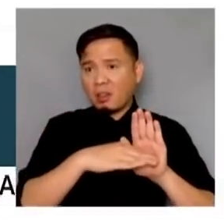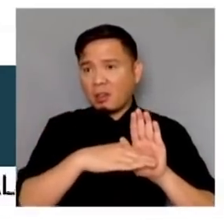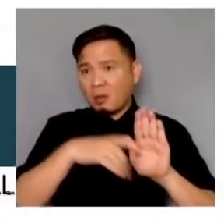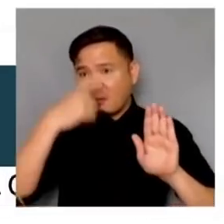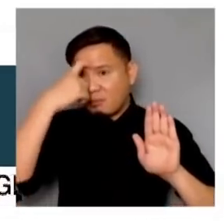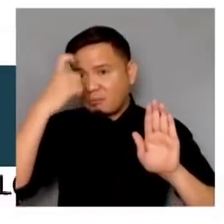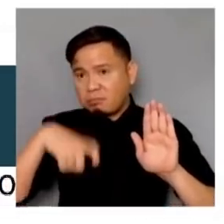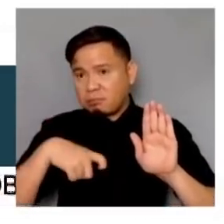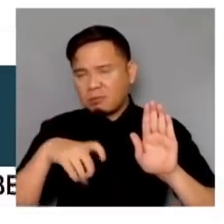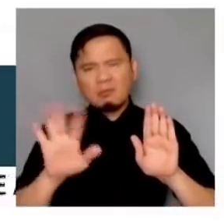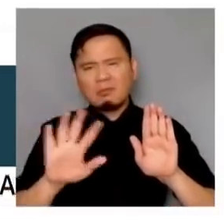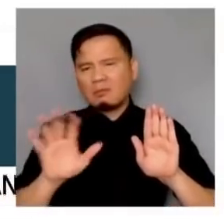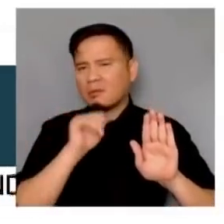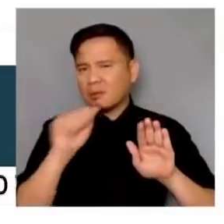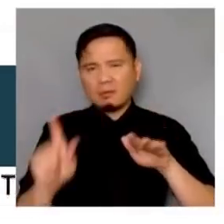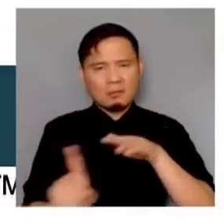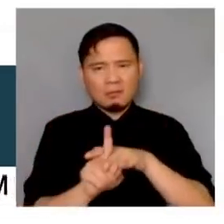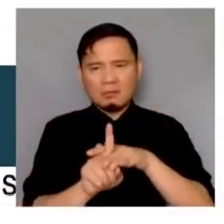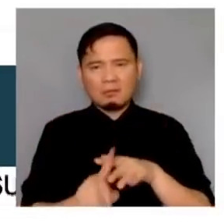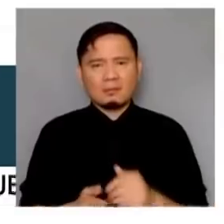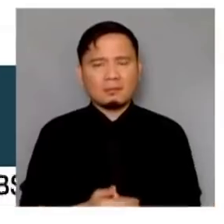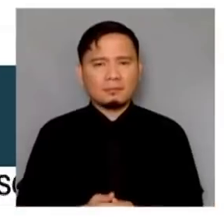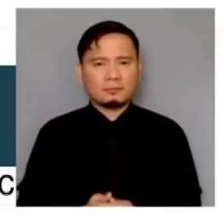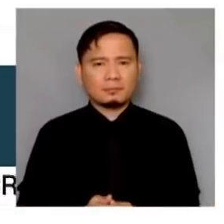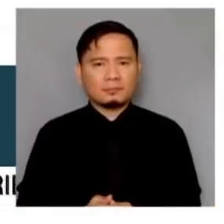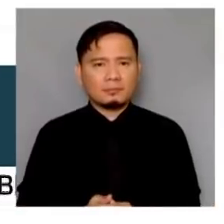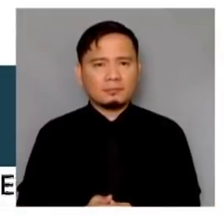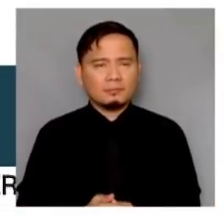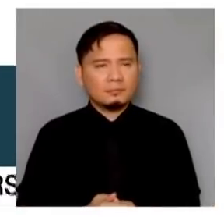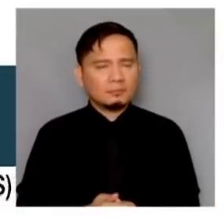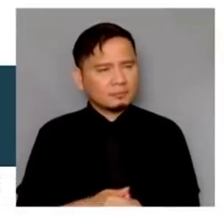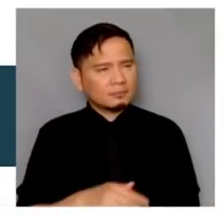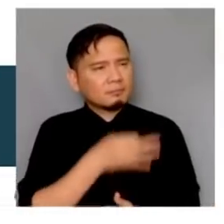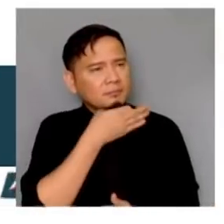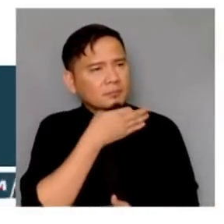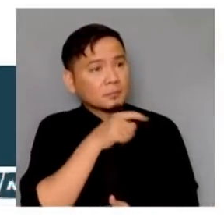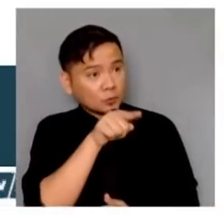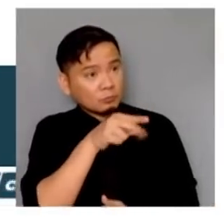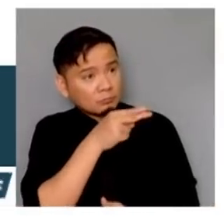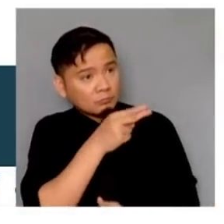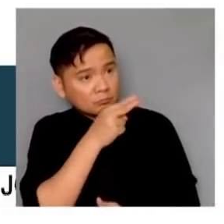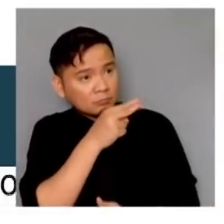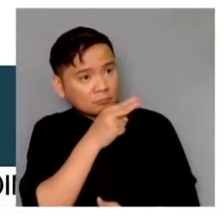what the agenda is. Mm. Were you suspicious from the get-go?